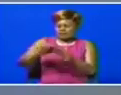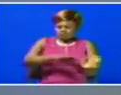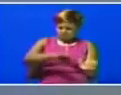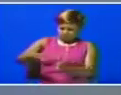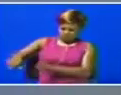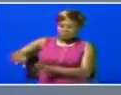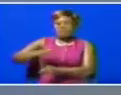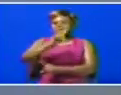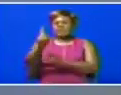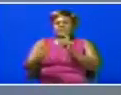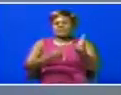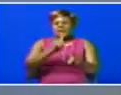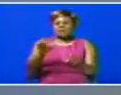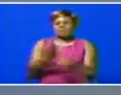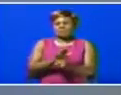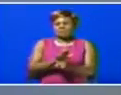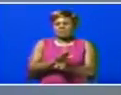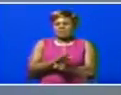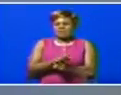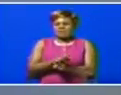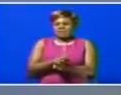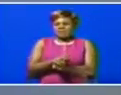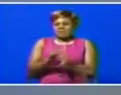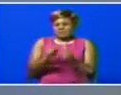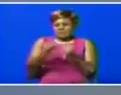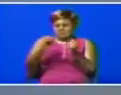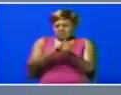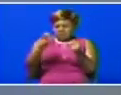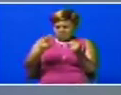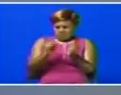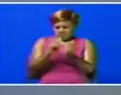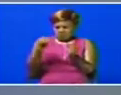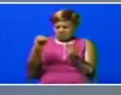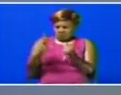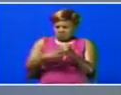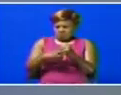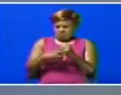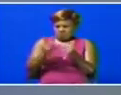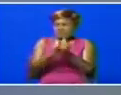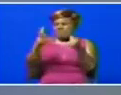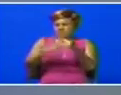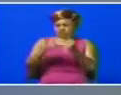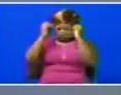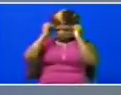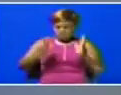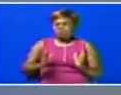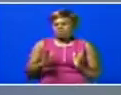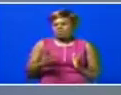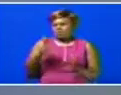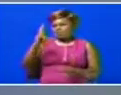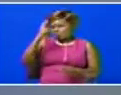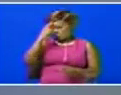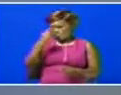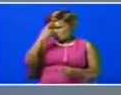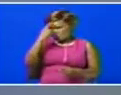Now, exams are currently underway in the country, and 17 KCSE exam candidates from Springshine Secondary Schools in Ruiru